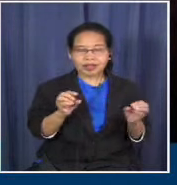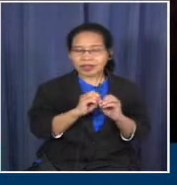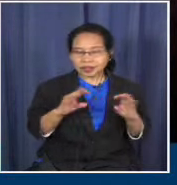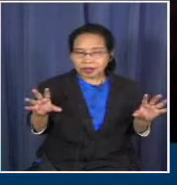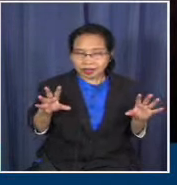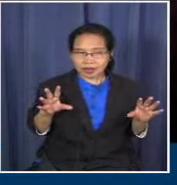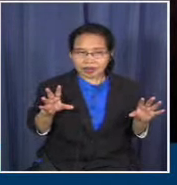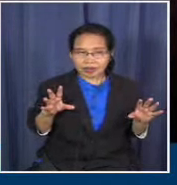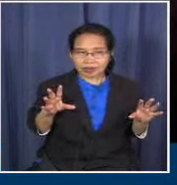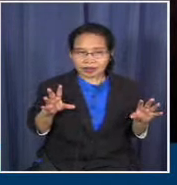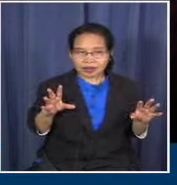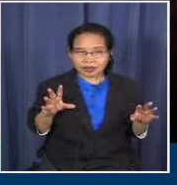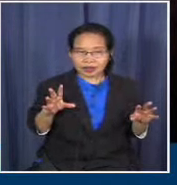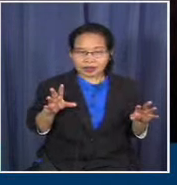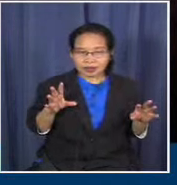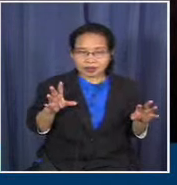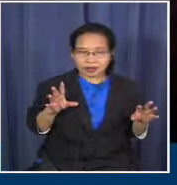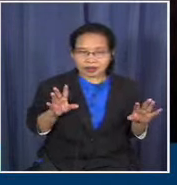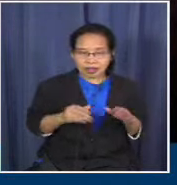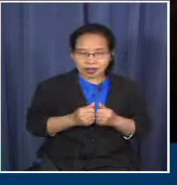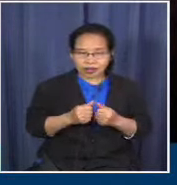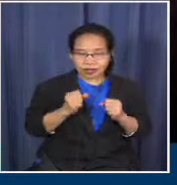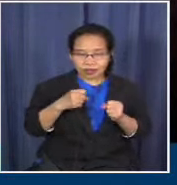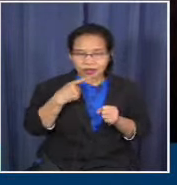How can you quantify nothing?